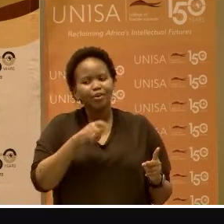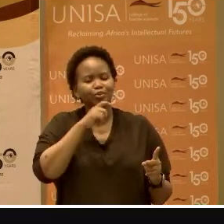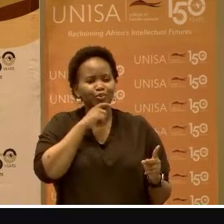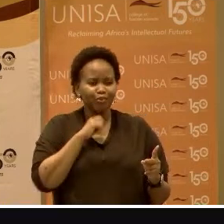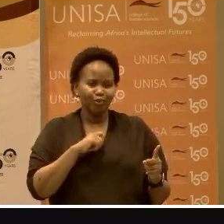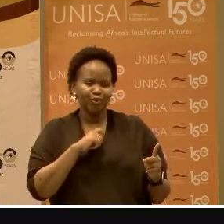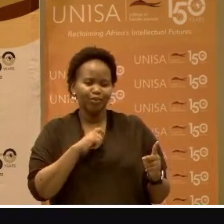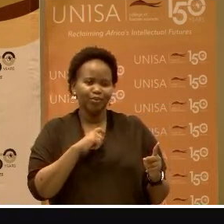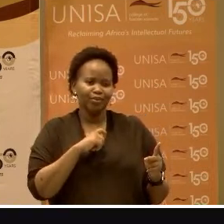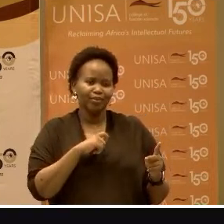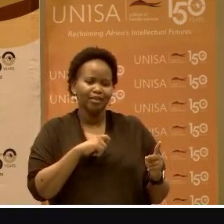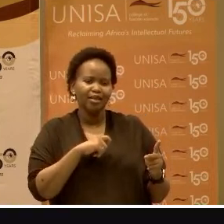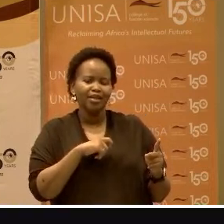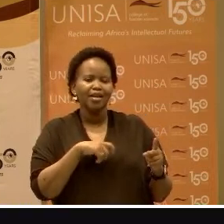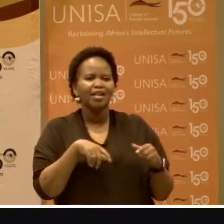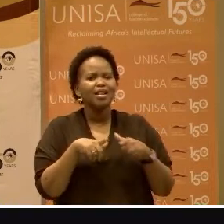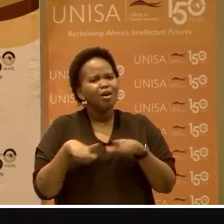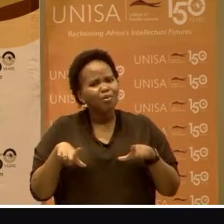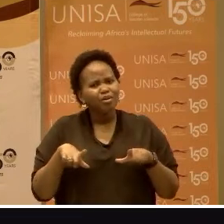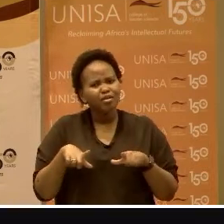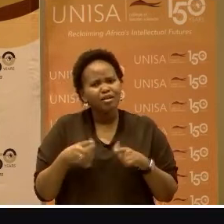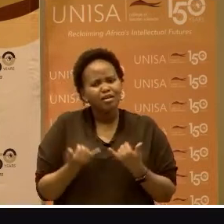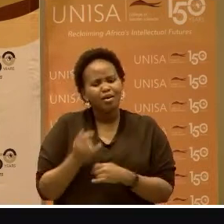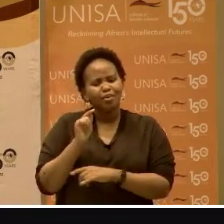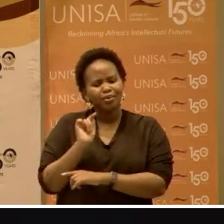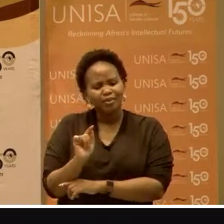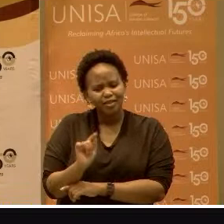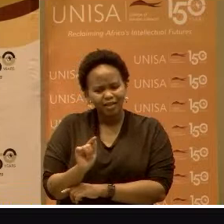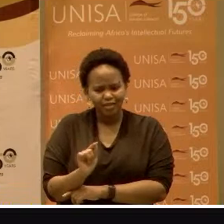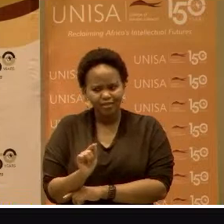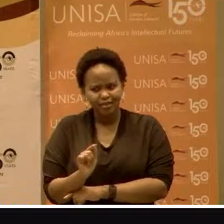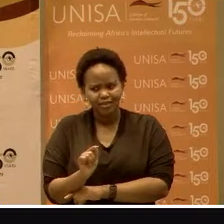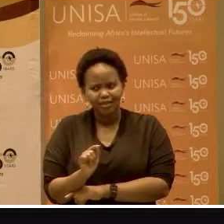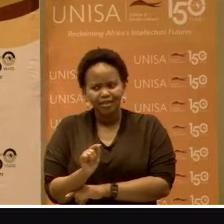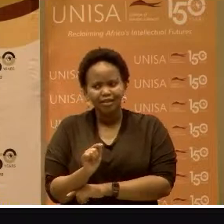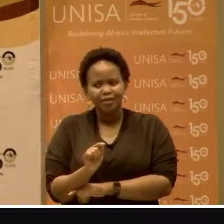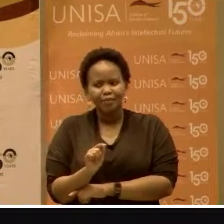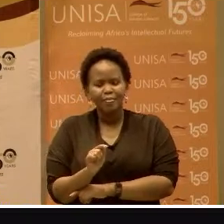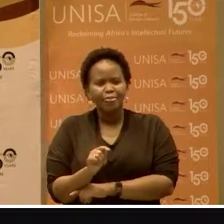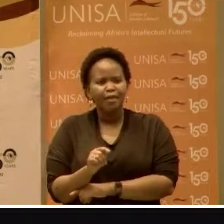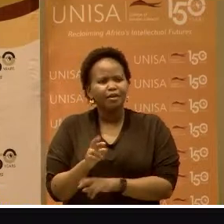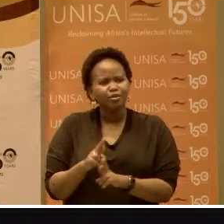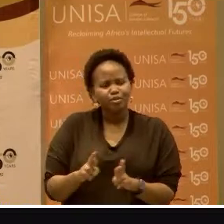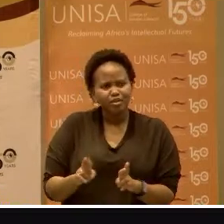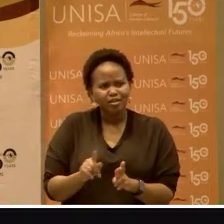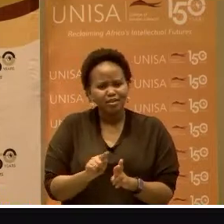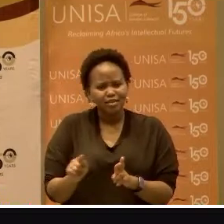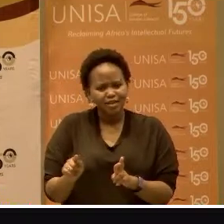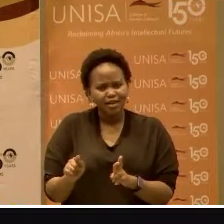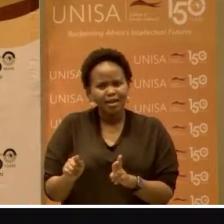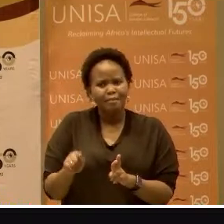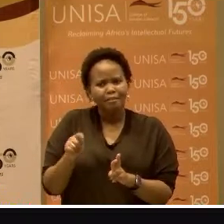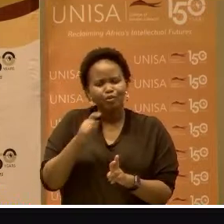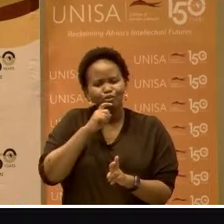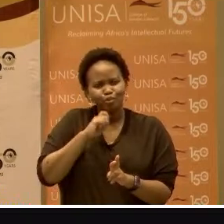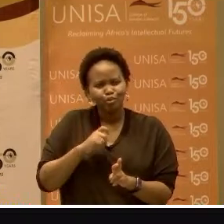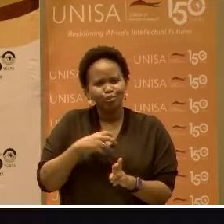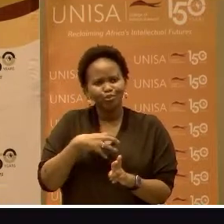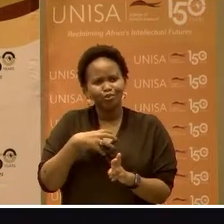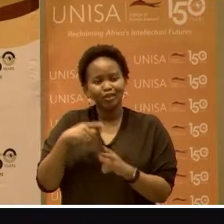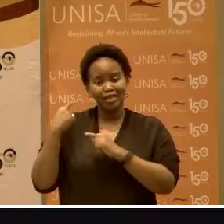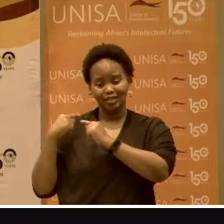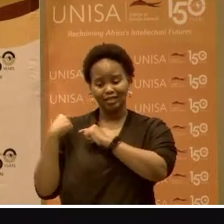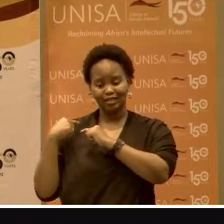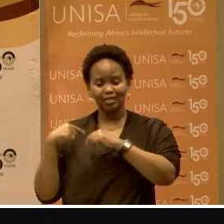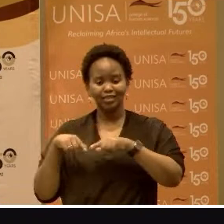de Mexico. That website provides information and resources in their indigenous languages.